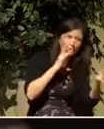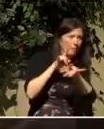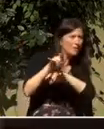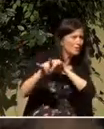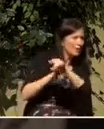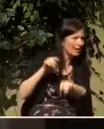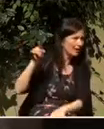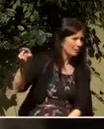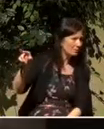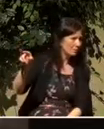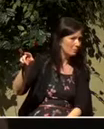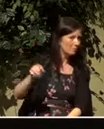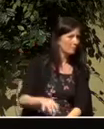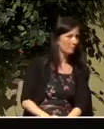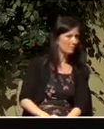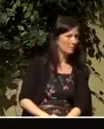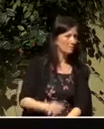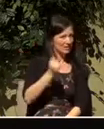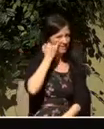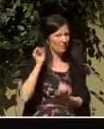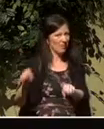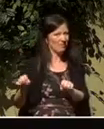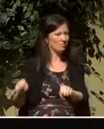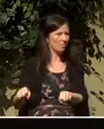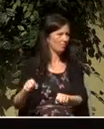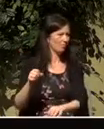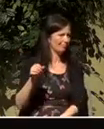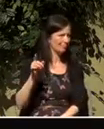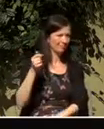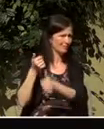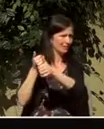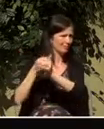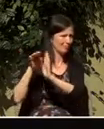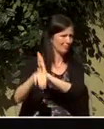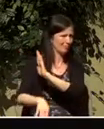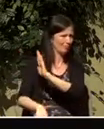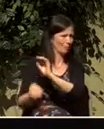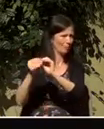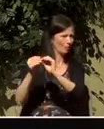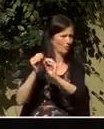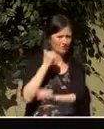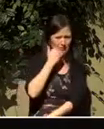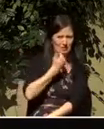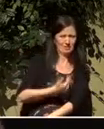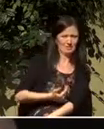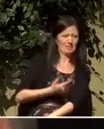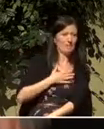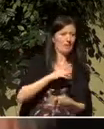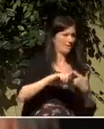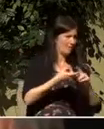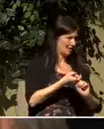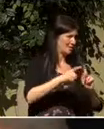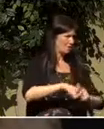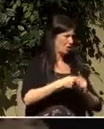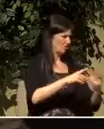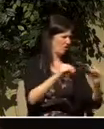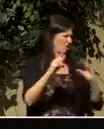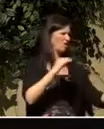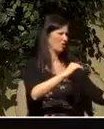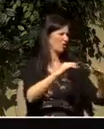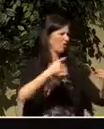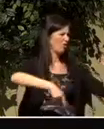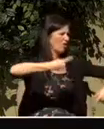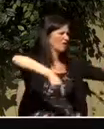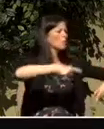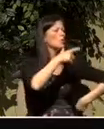Well, if it's possible, the Seder deteriorated even more. It was shameful. My friends started to argue among themselves as